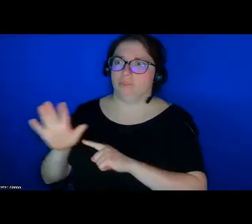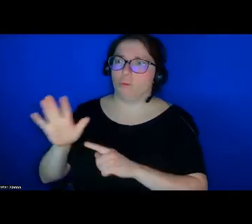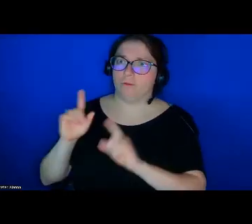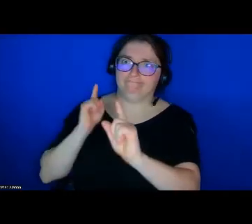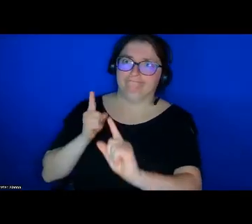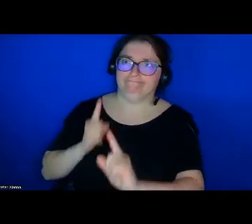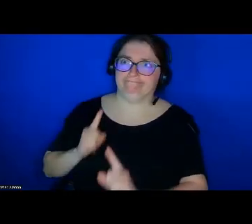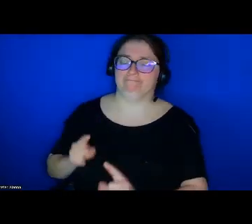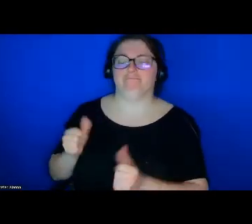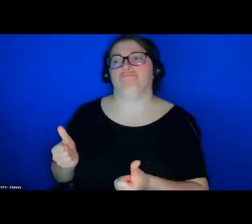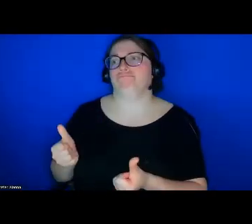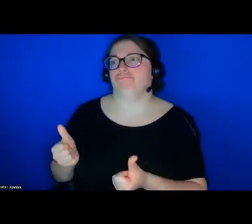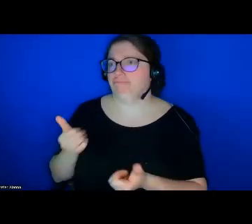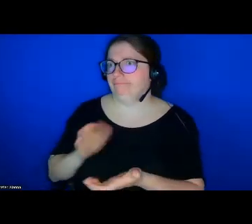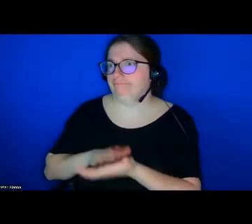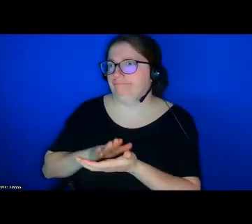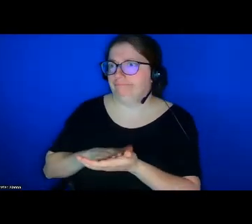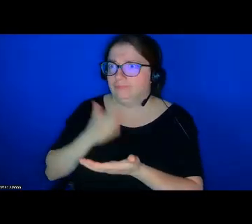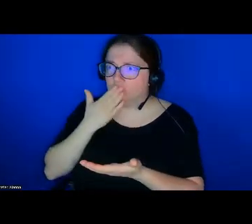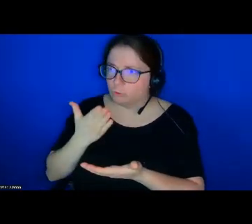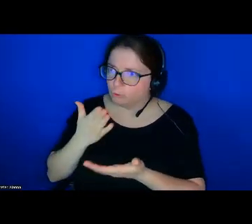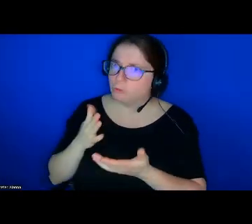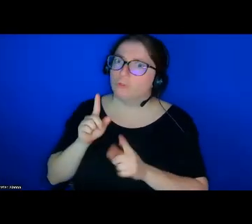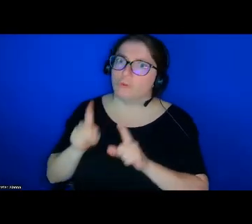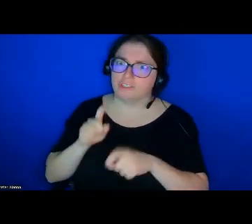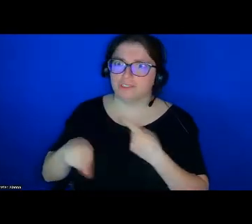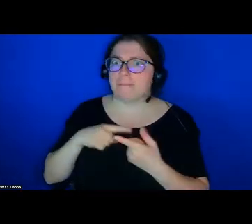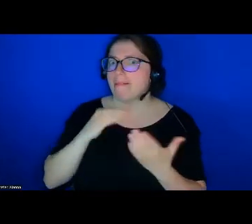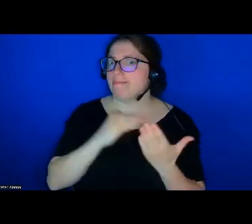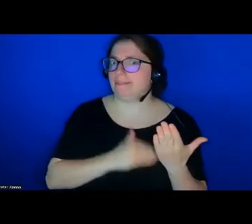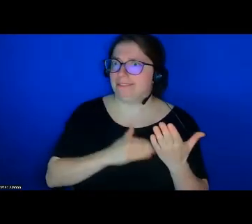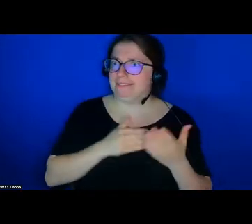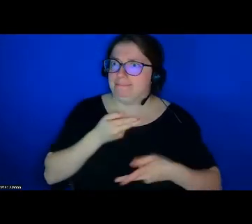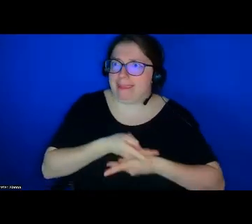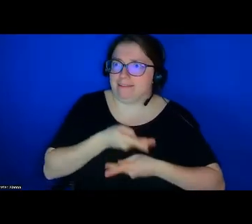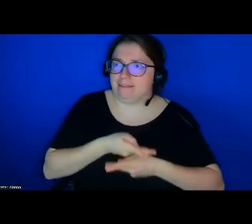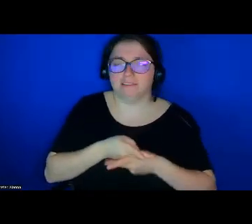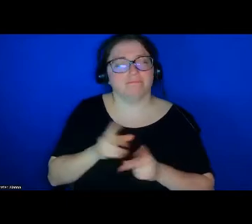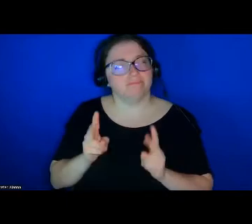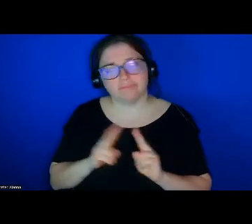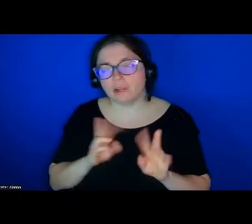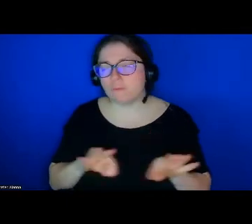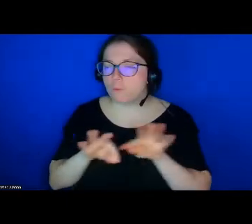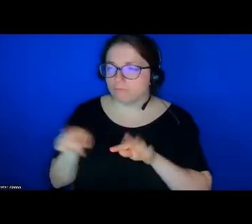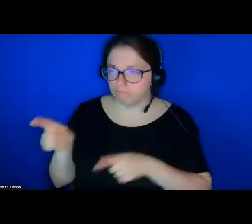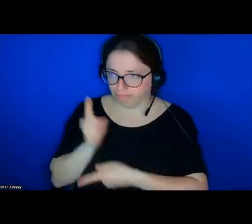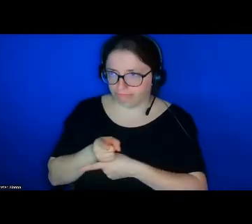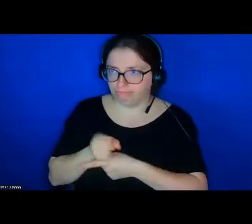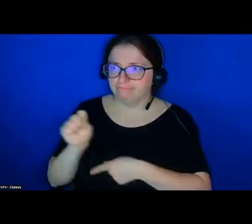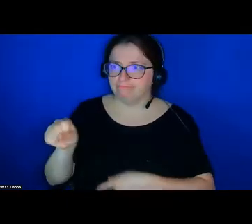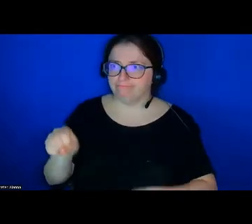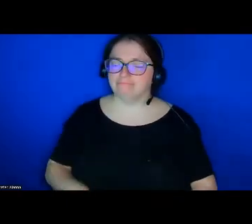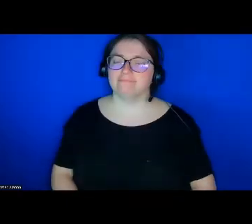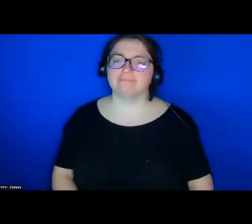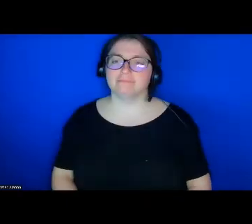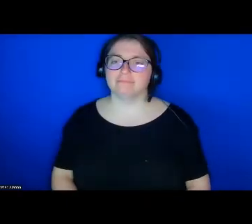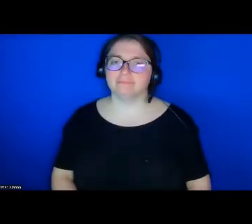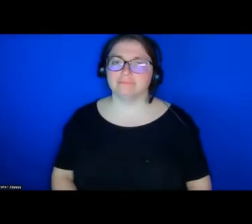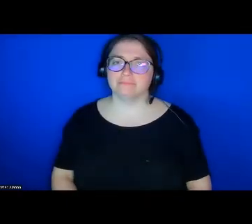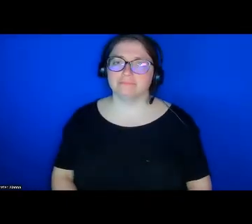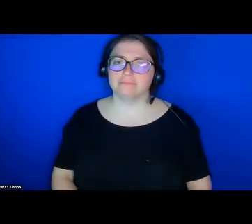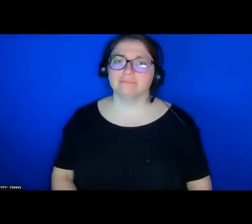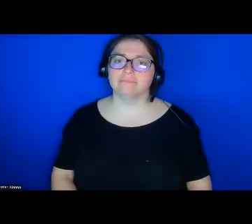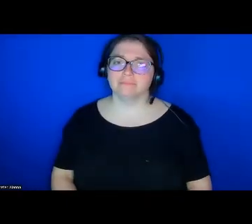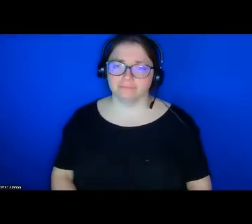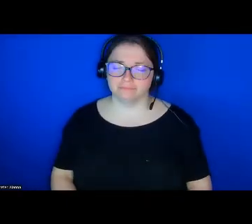right questions about voter about list maintenance I mean these are all going to be important um areas for the board elections